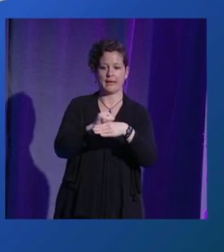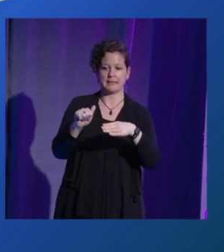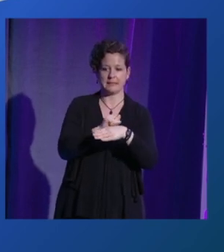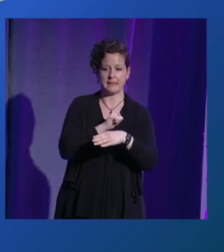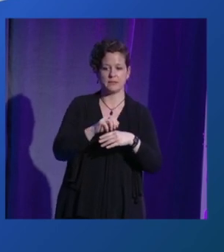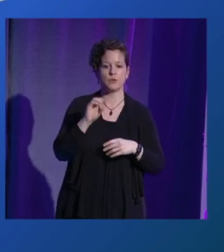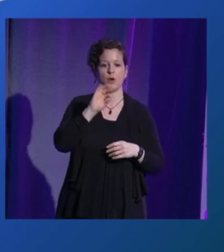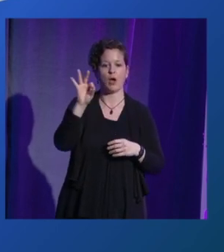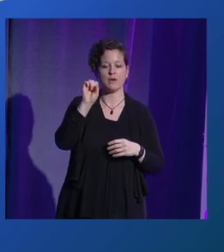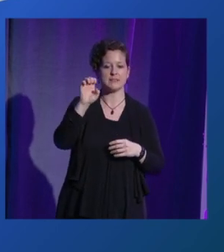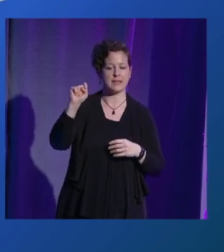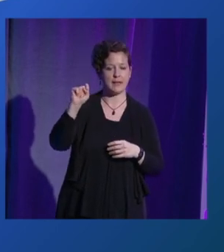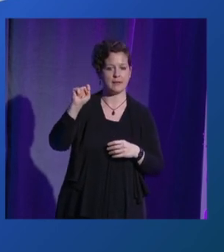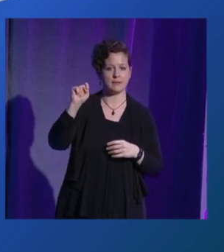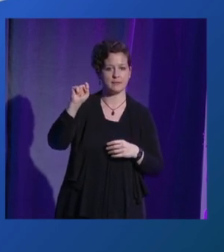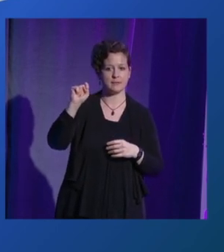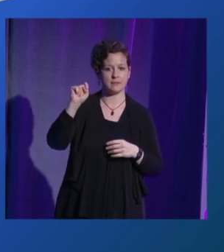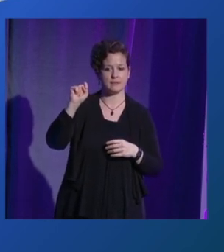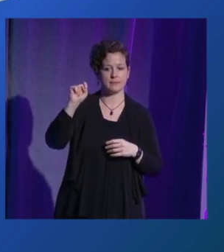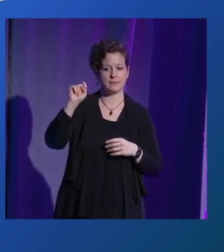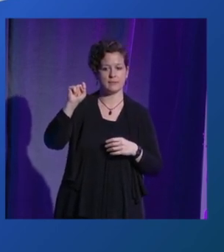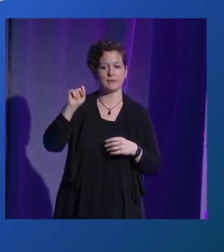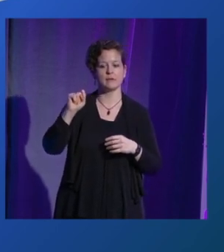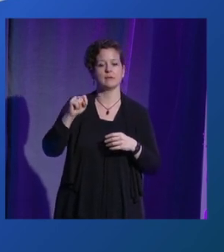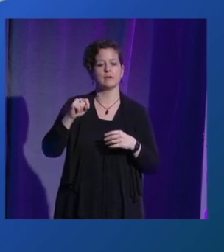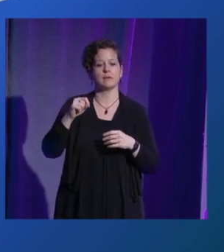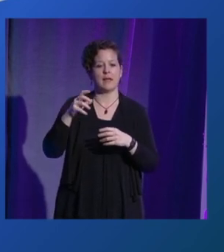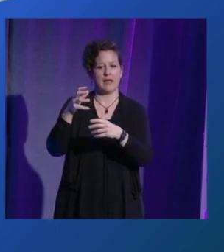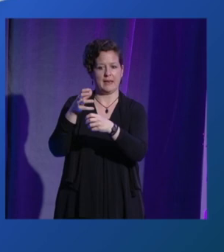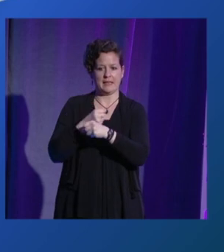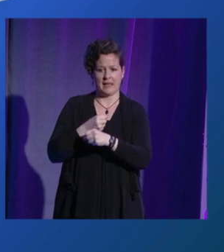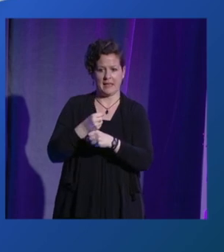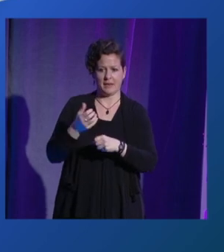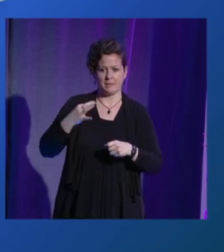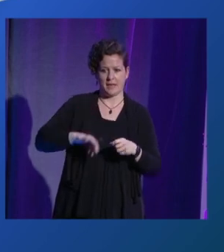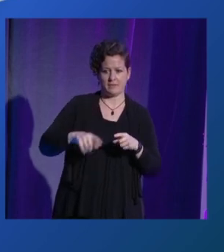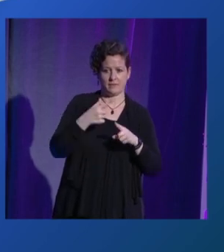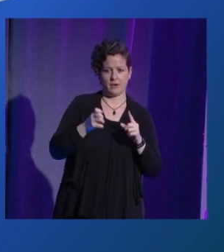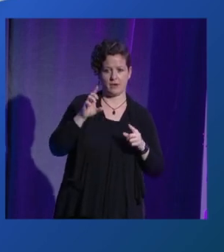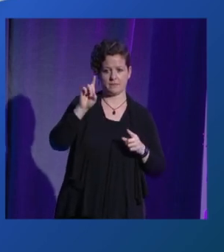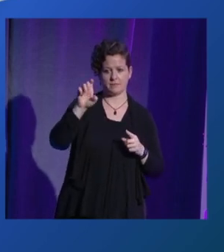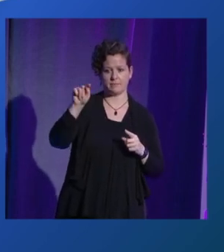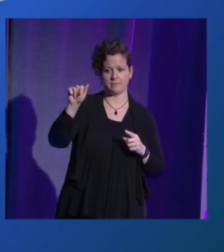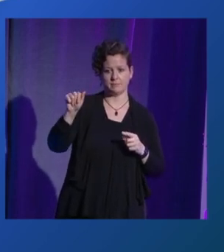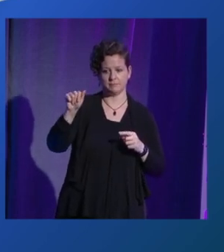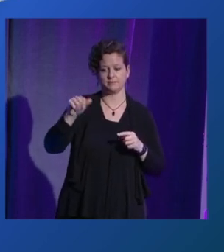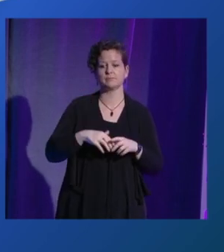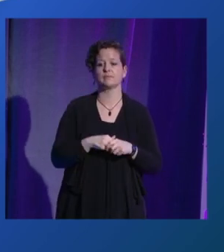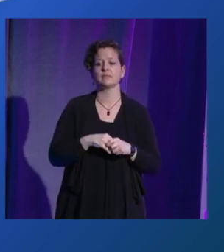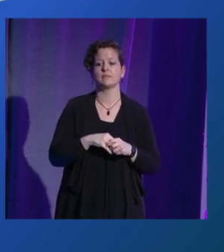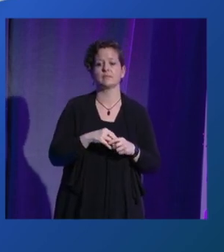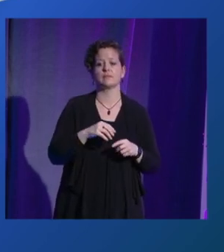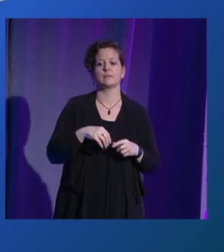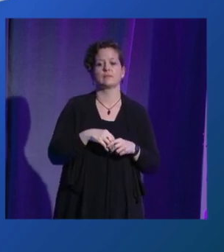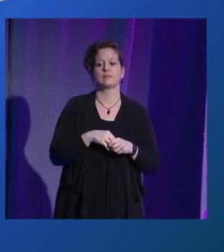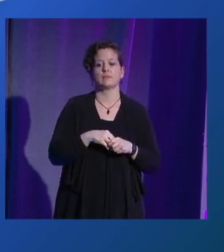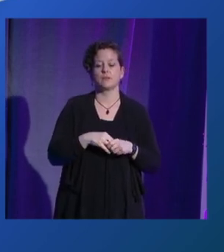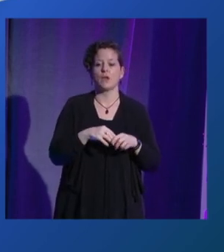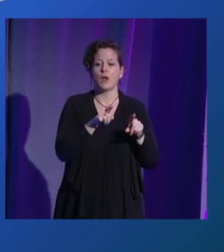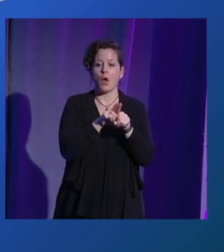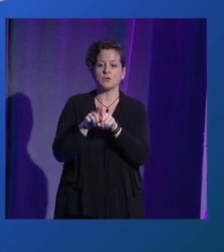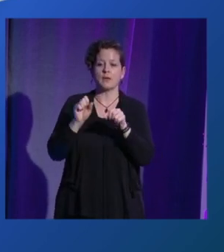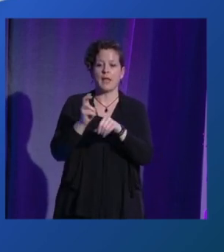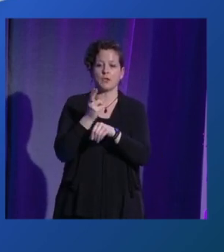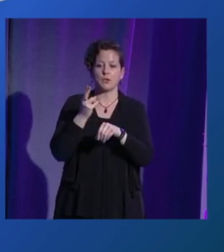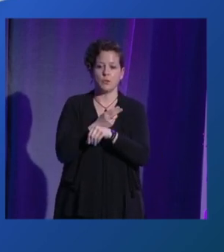know uh fueling things from De from Delta and where GOI comes into play is we can use remote sensing models